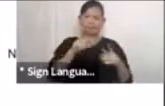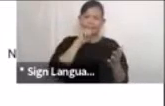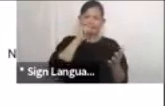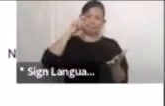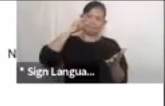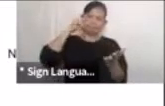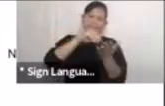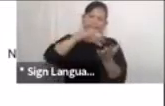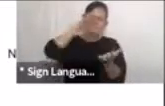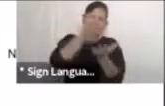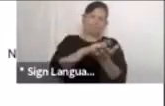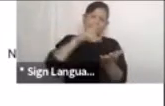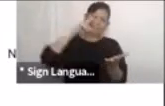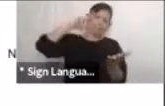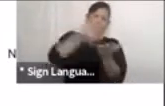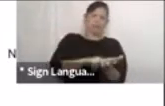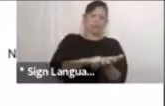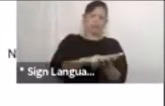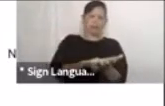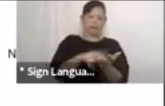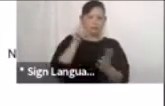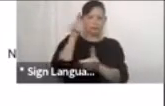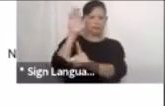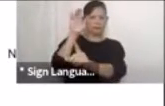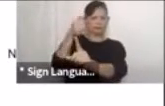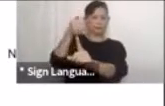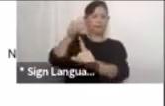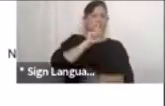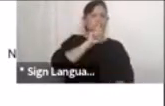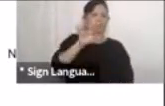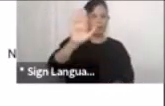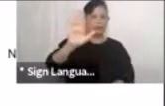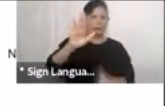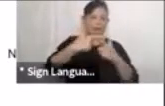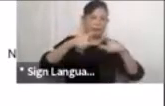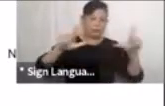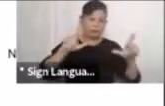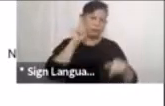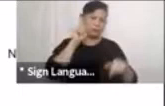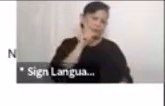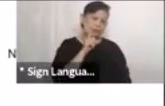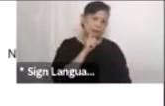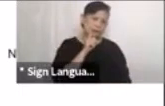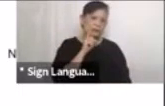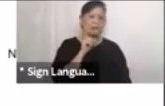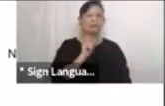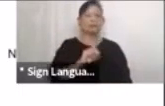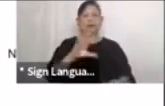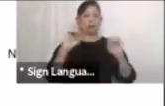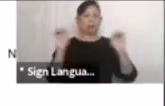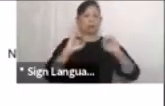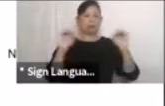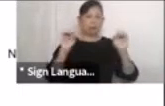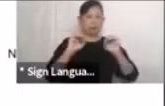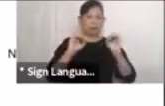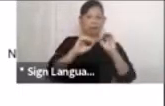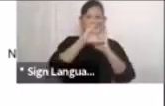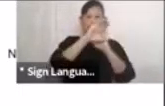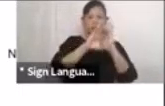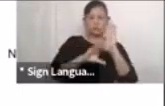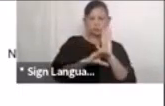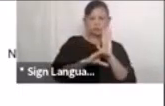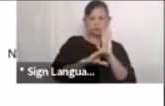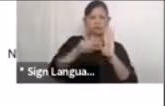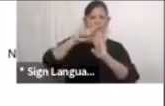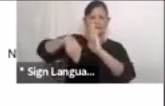as an official language, and it's not been mentioned in the constitution of Sri Lanka, and the